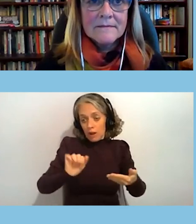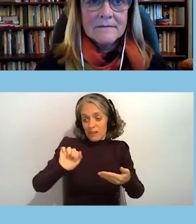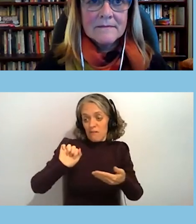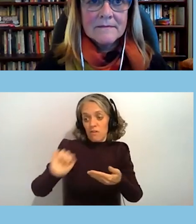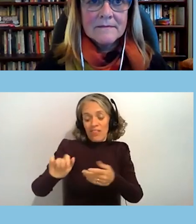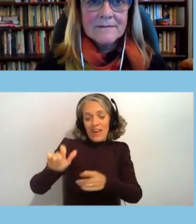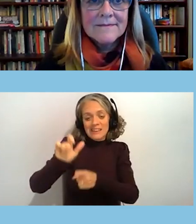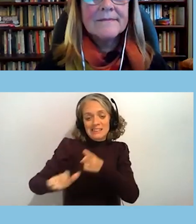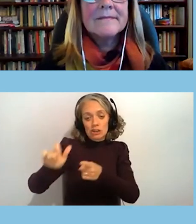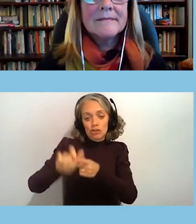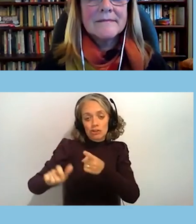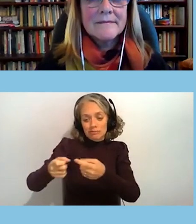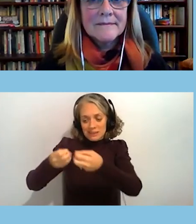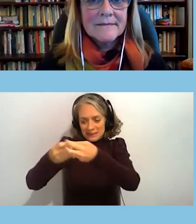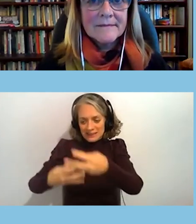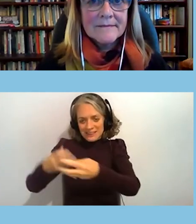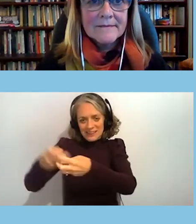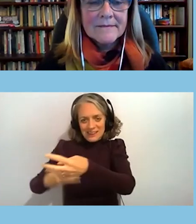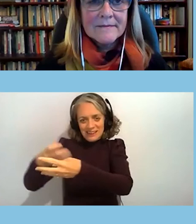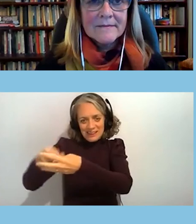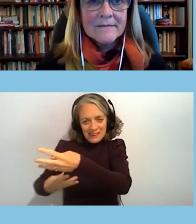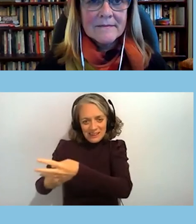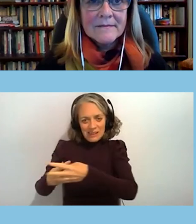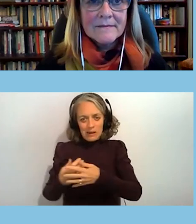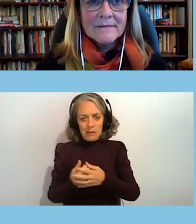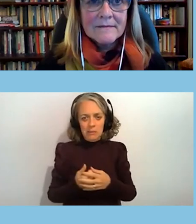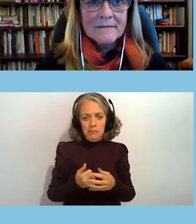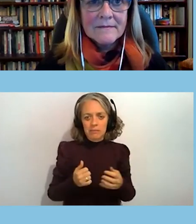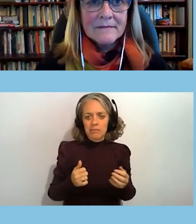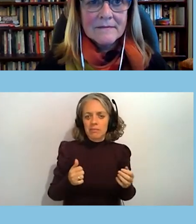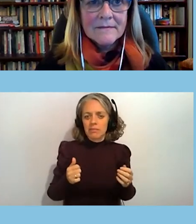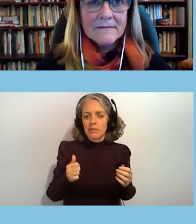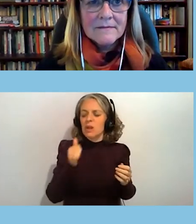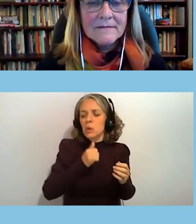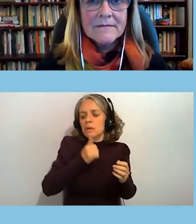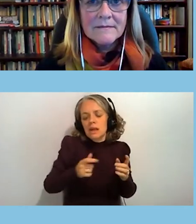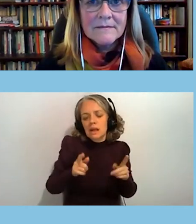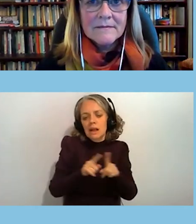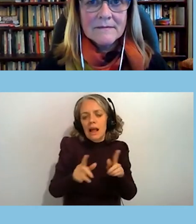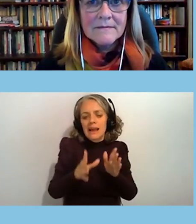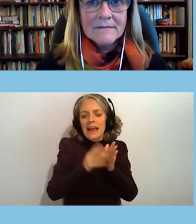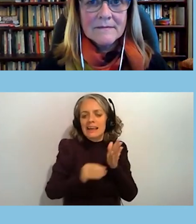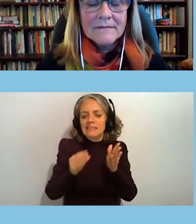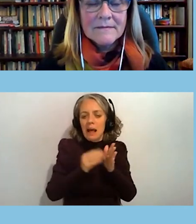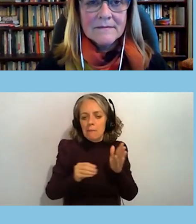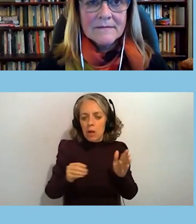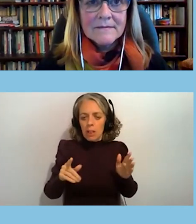dictionary, right? This is, I'm using this as an example because there is a lot of